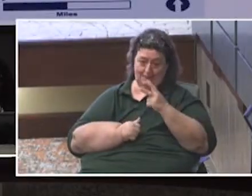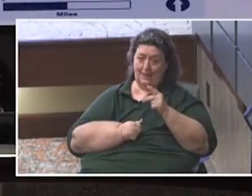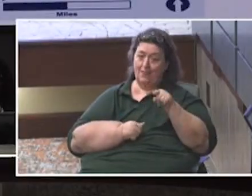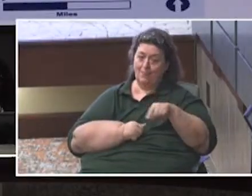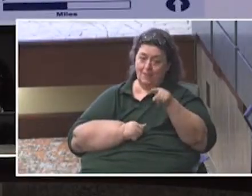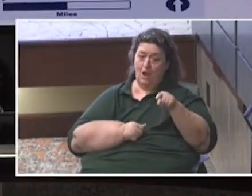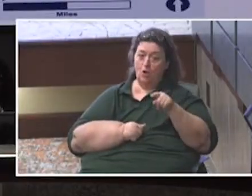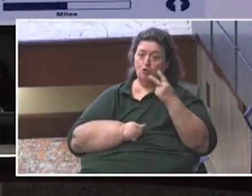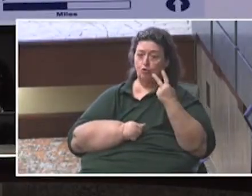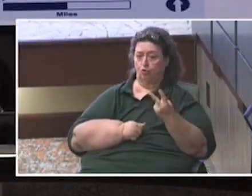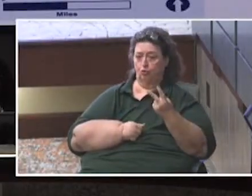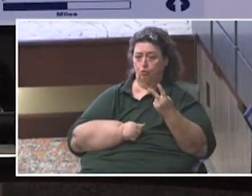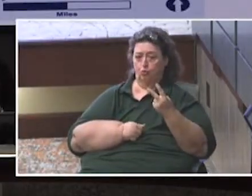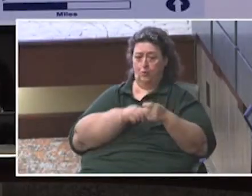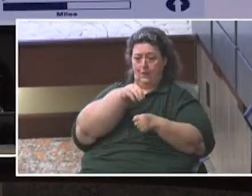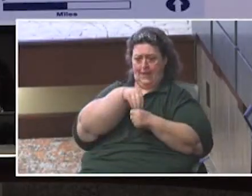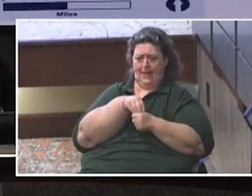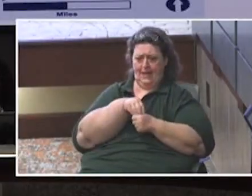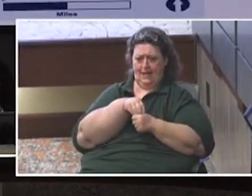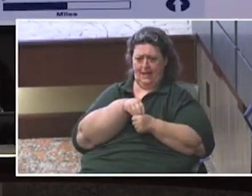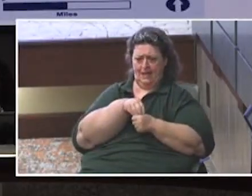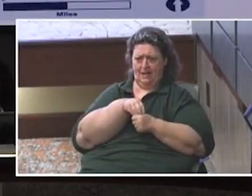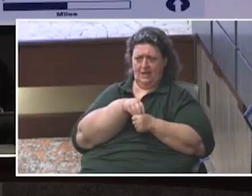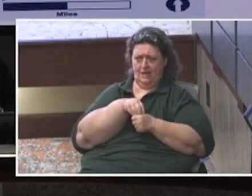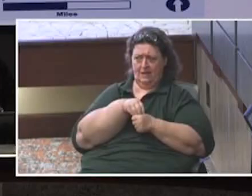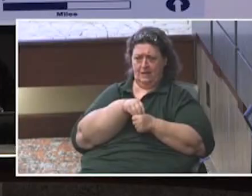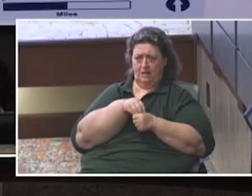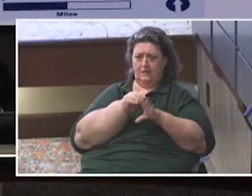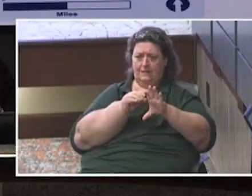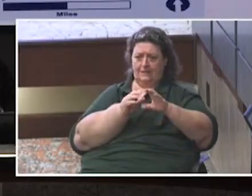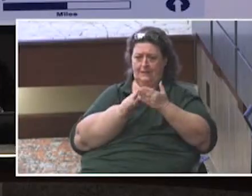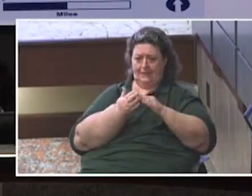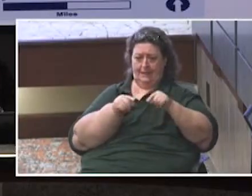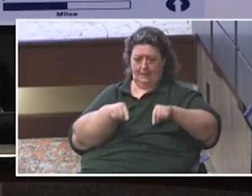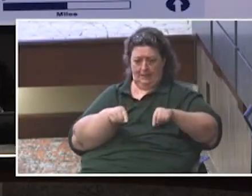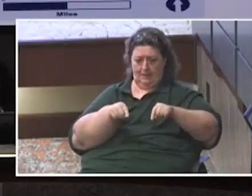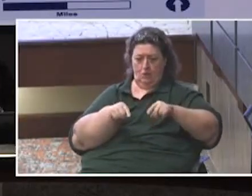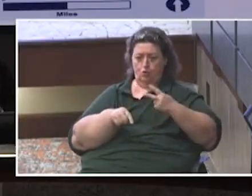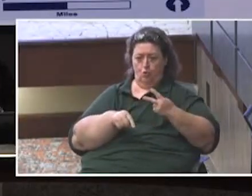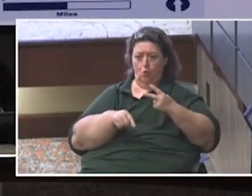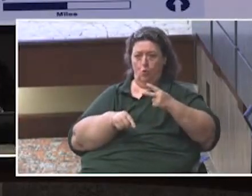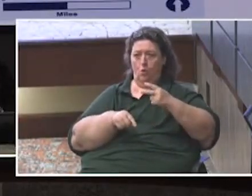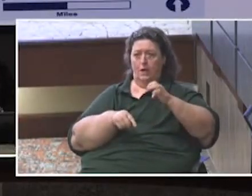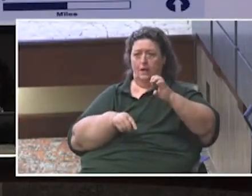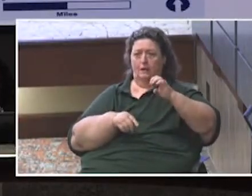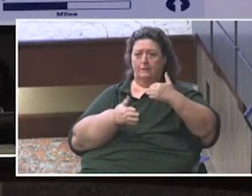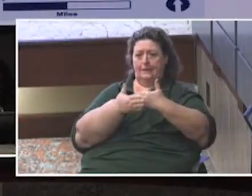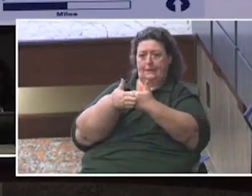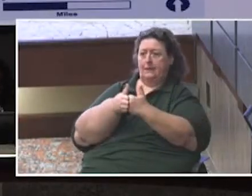are 2 within the core of the city and 1 in the ETJ.